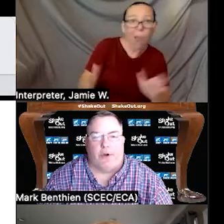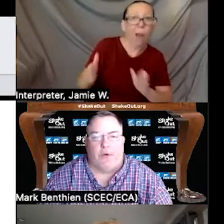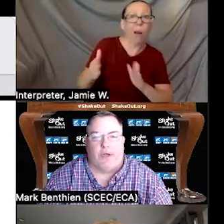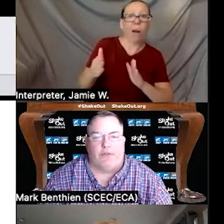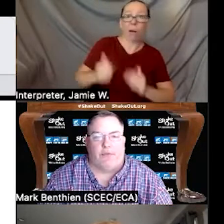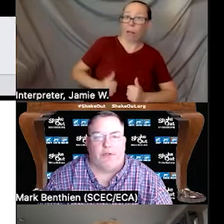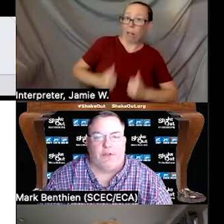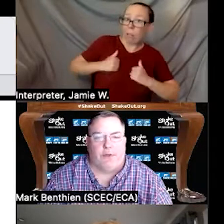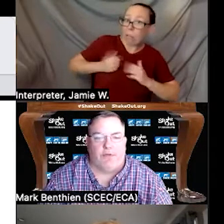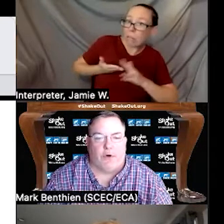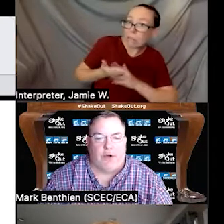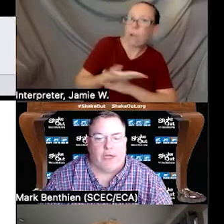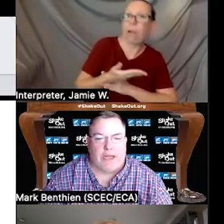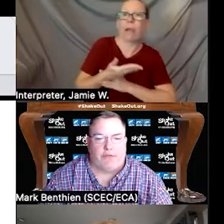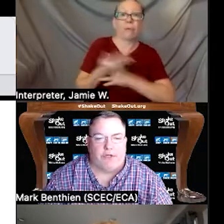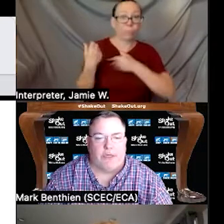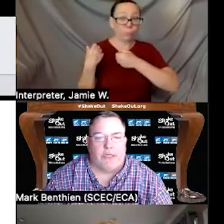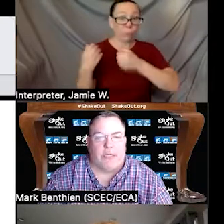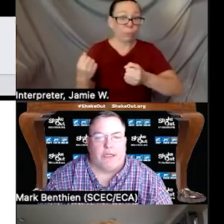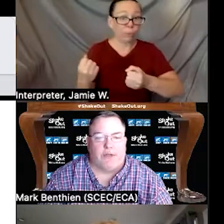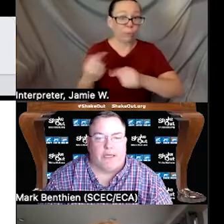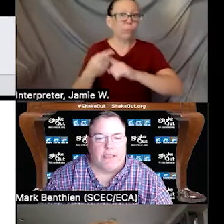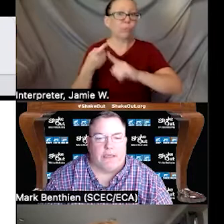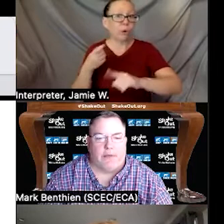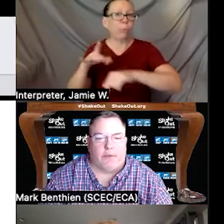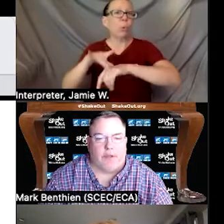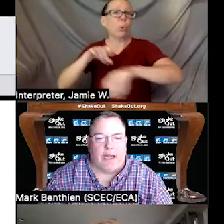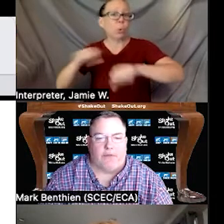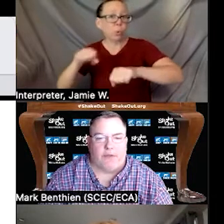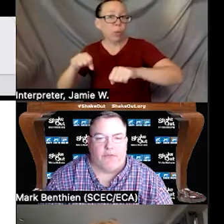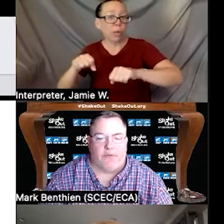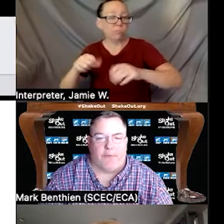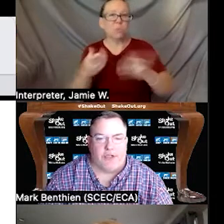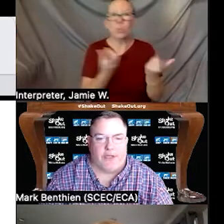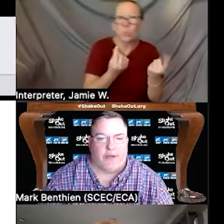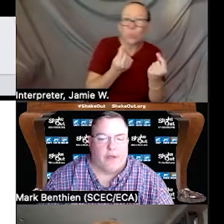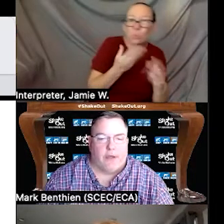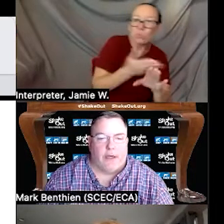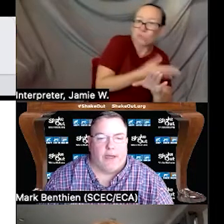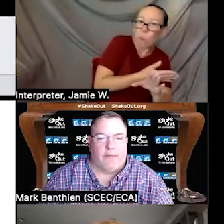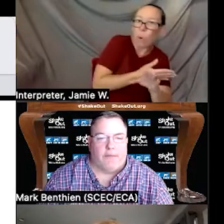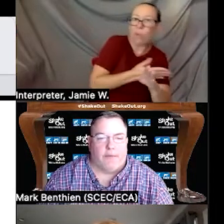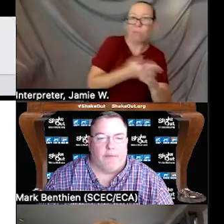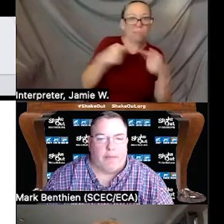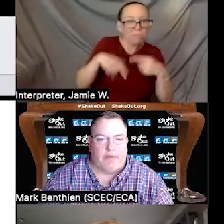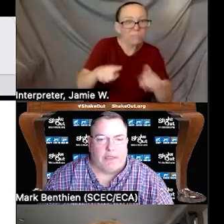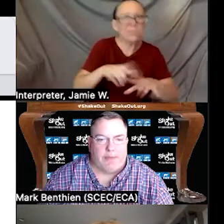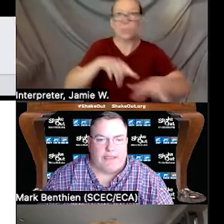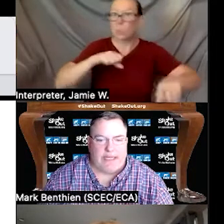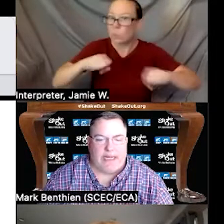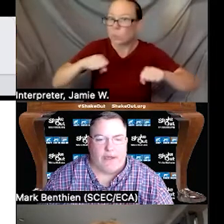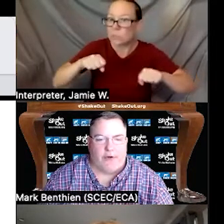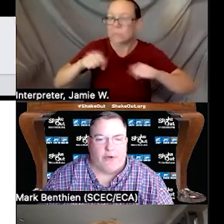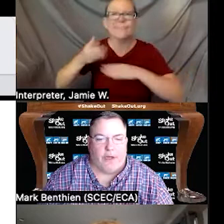from earthquakes, what to do before, during, and after, with a lot of this information that maybe talked